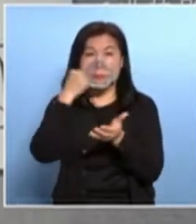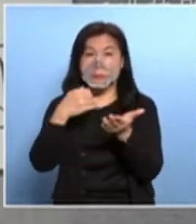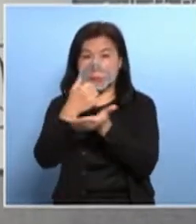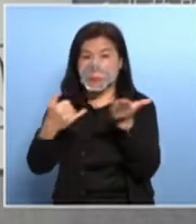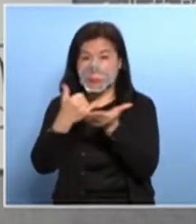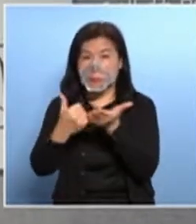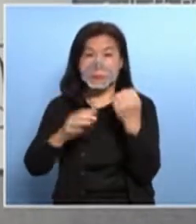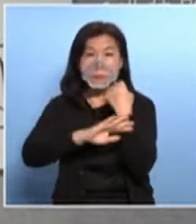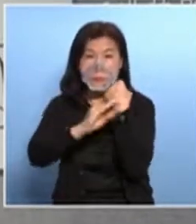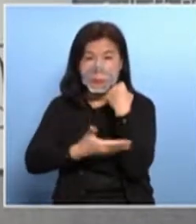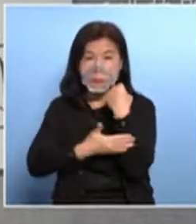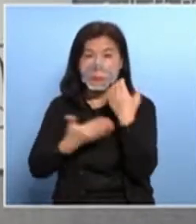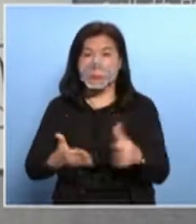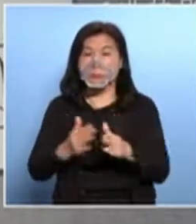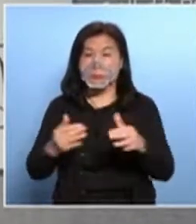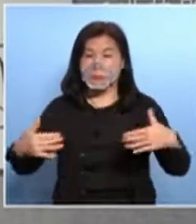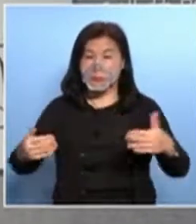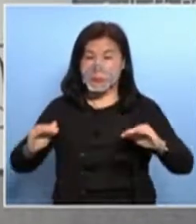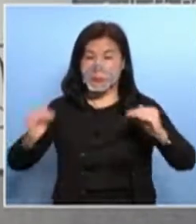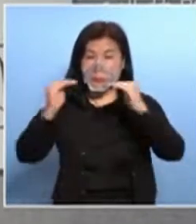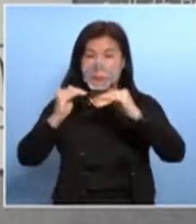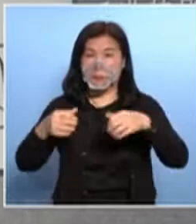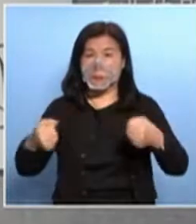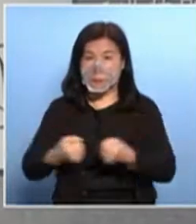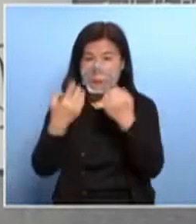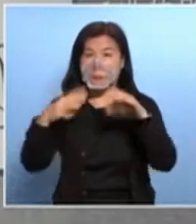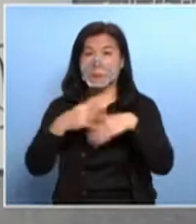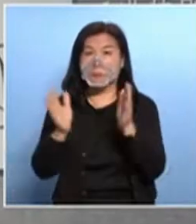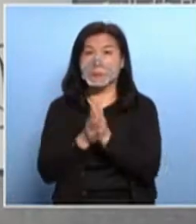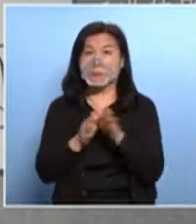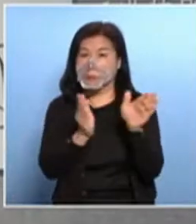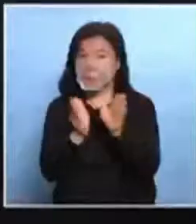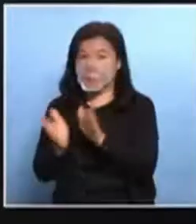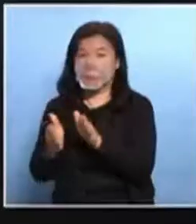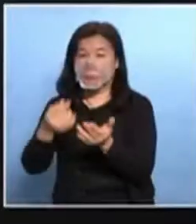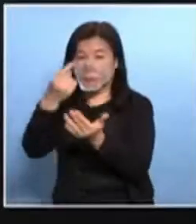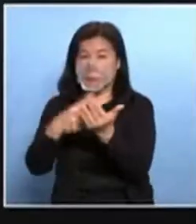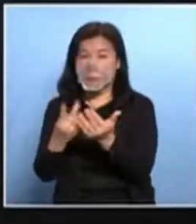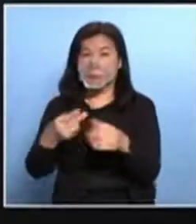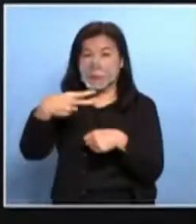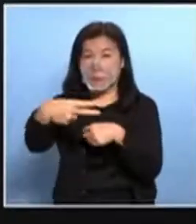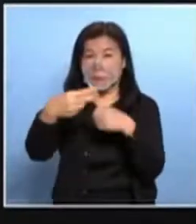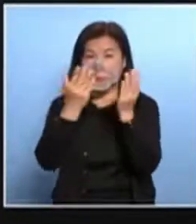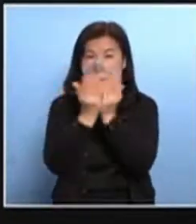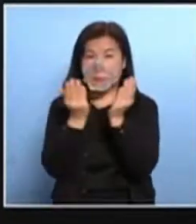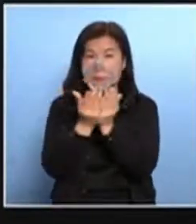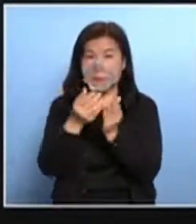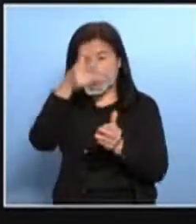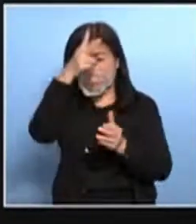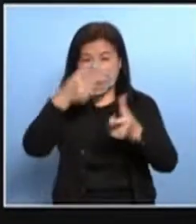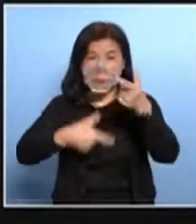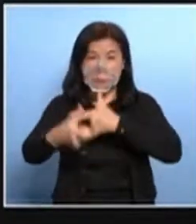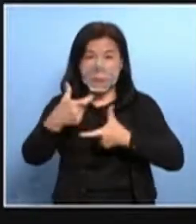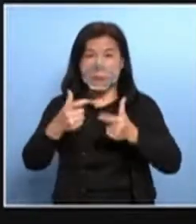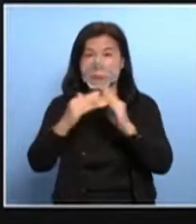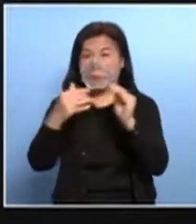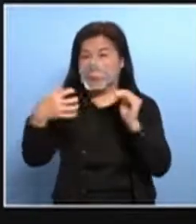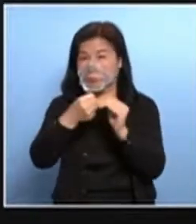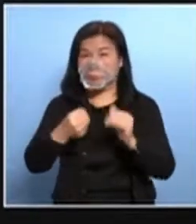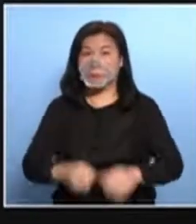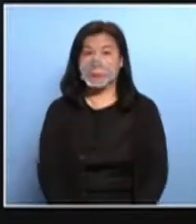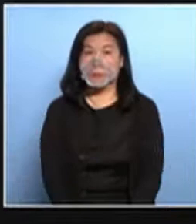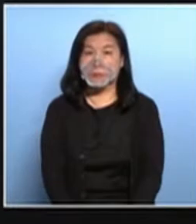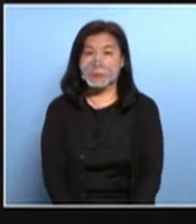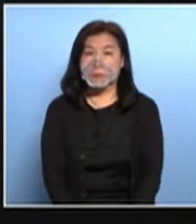Employment and Retirement Schemes Legislation Offsetting Arrangement Amendment Bill 2022. Second reading. Financial Secretary.